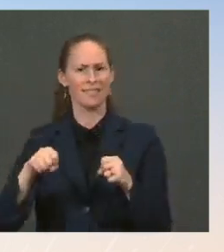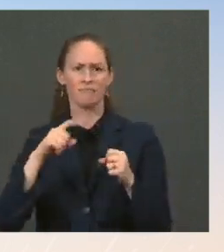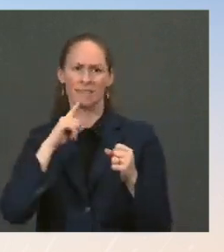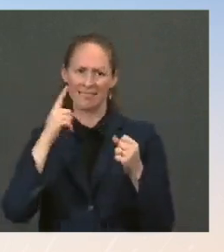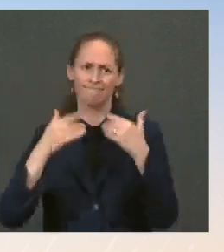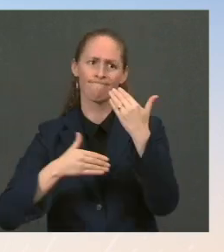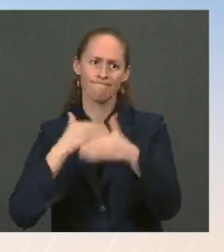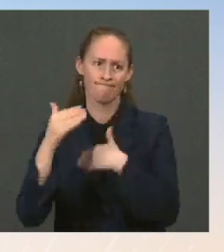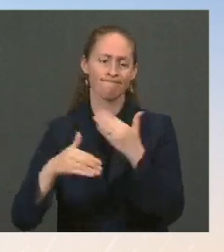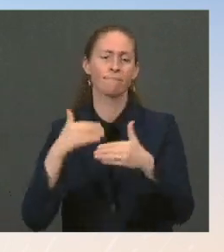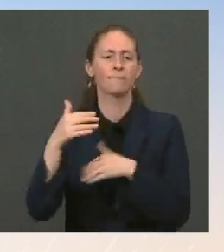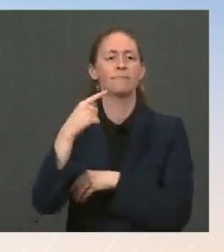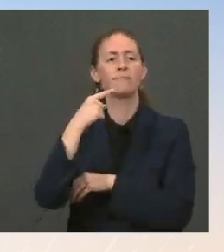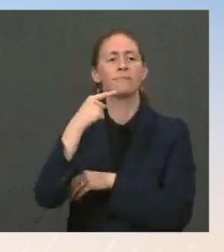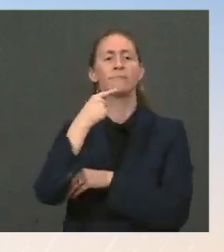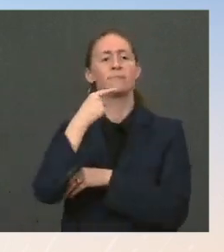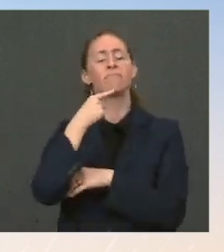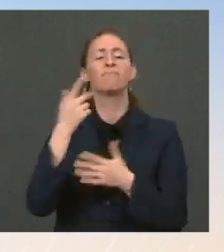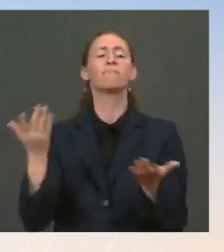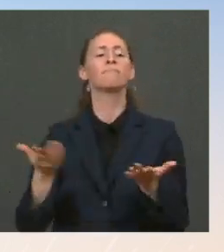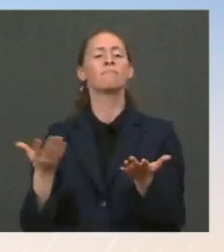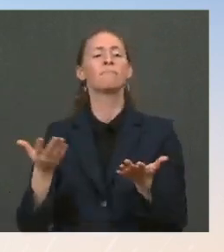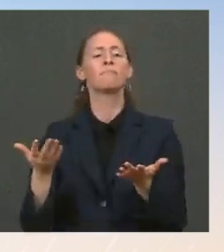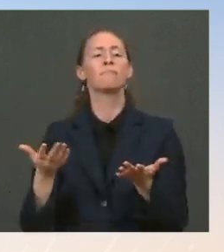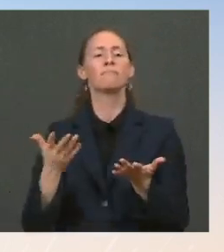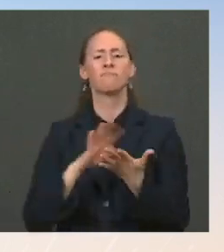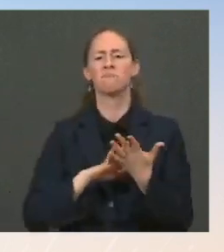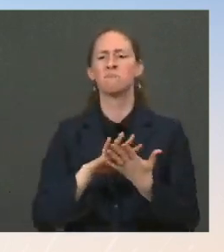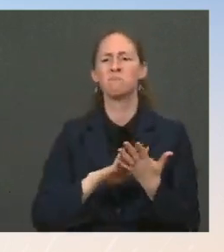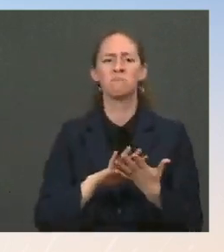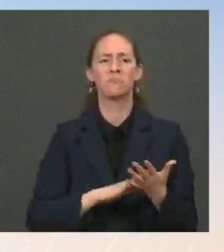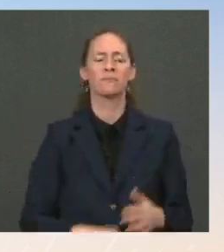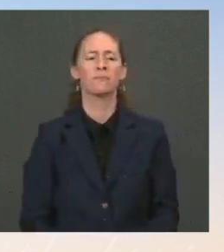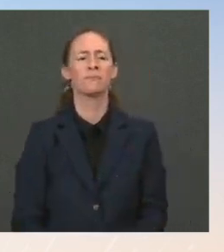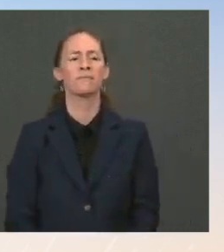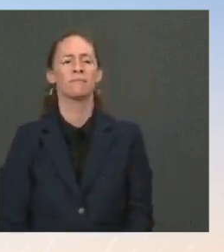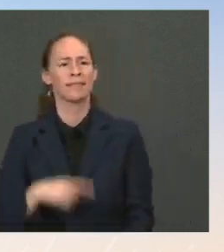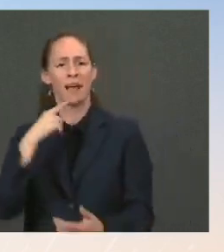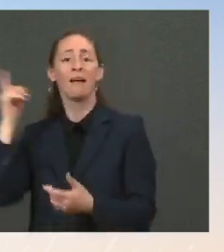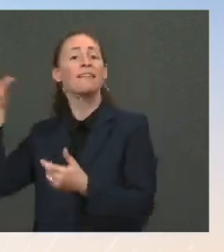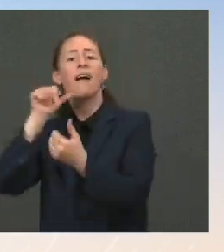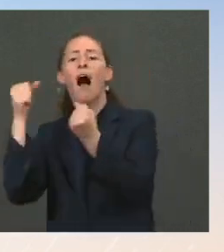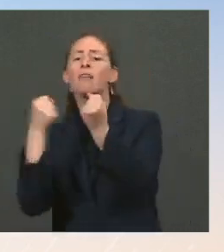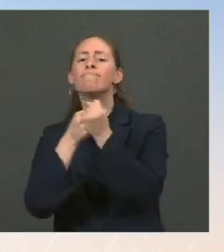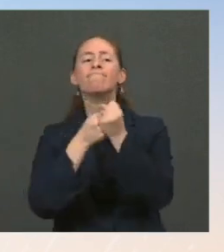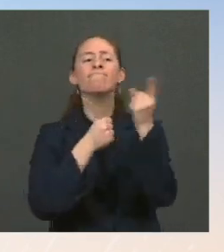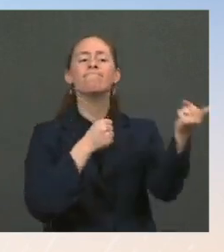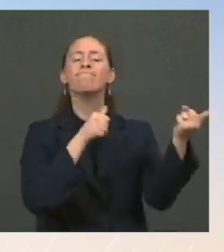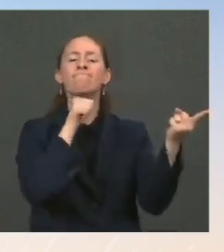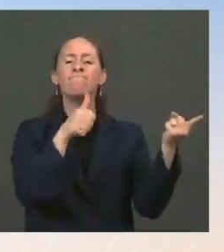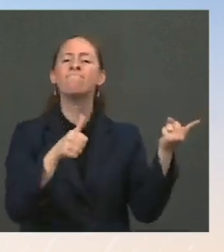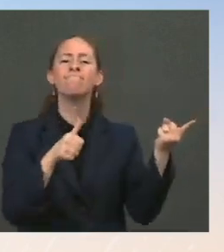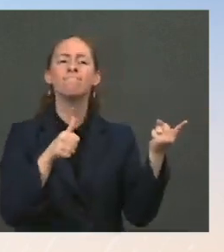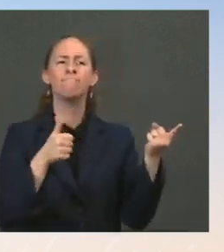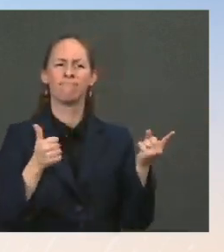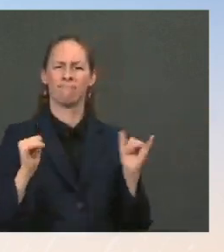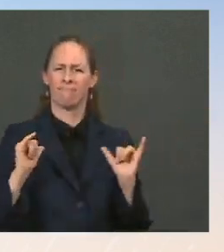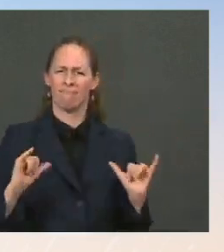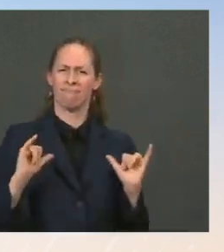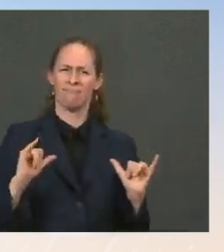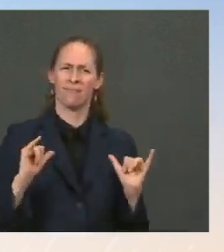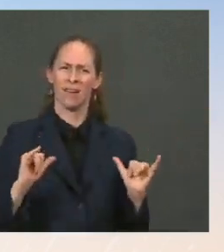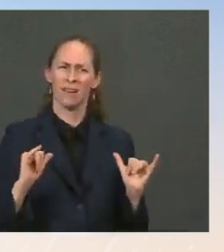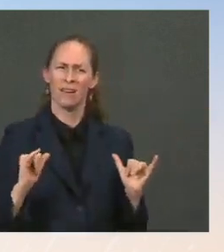is trash because he's not supporting her in the way that she needs to be supported for this to pass. So what do you say? Can he, will